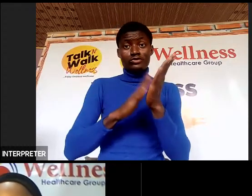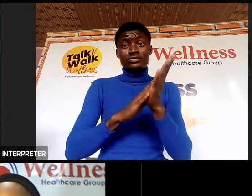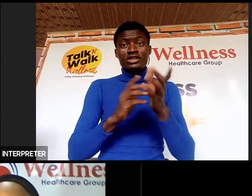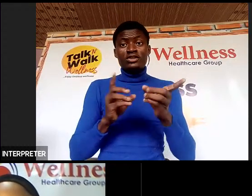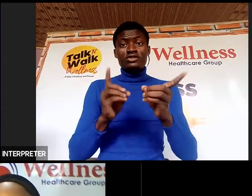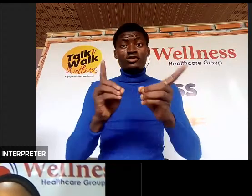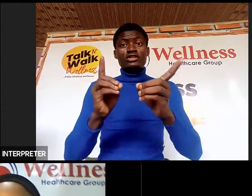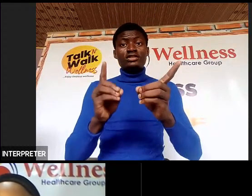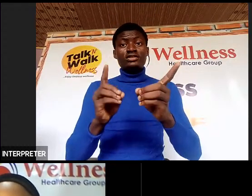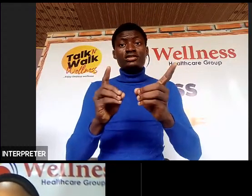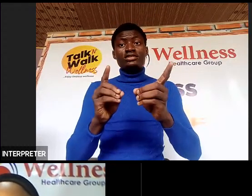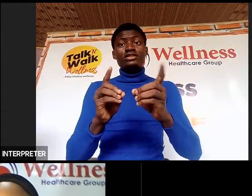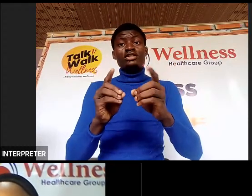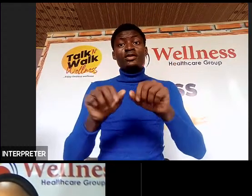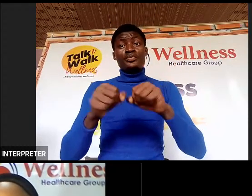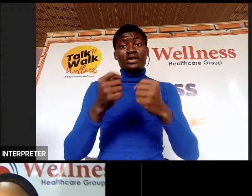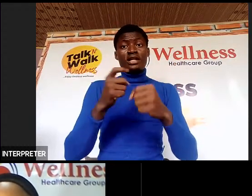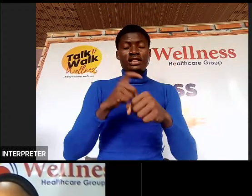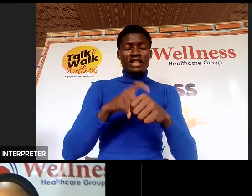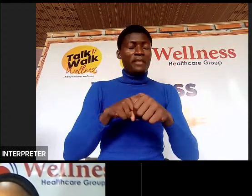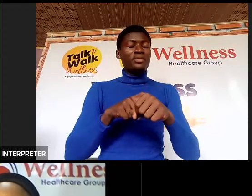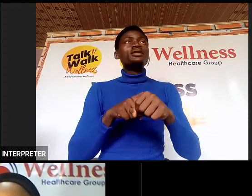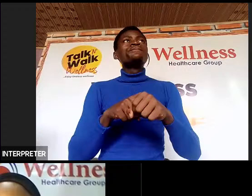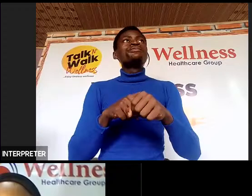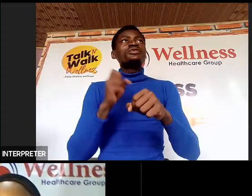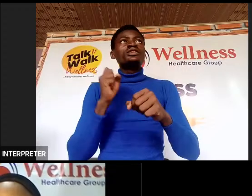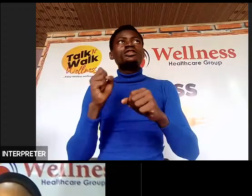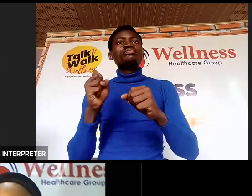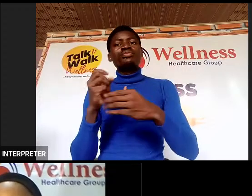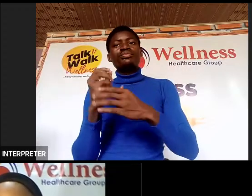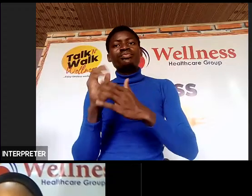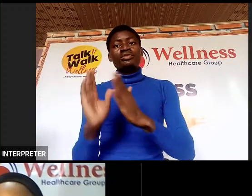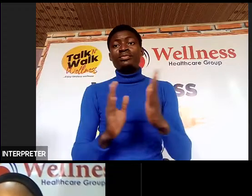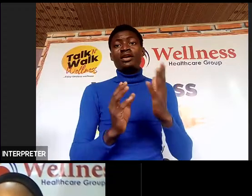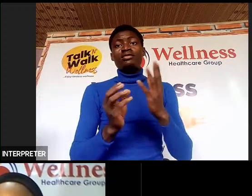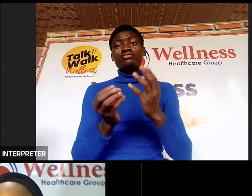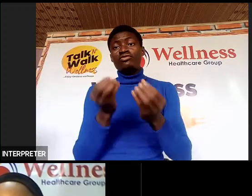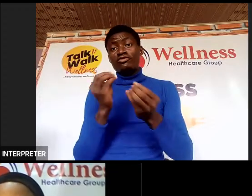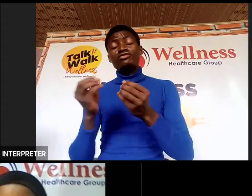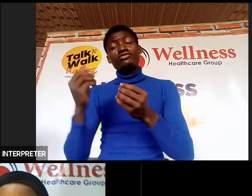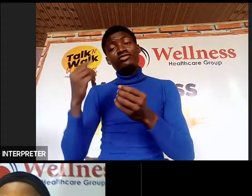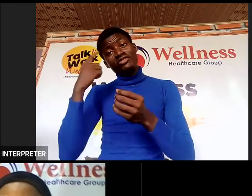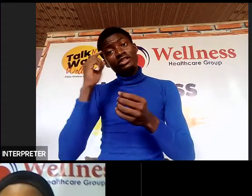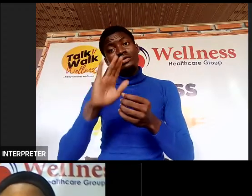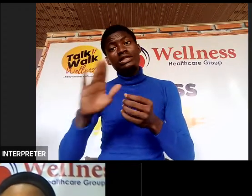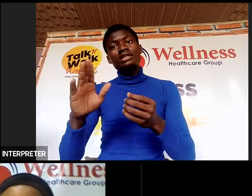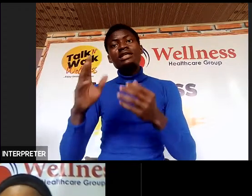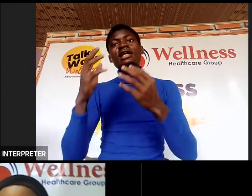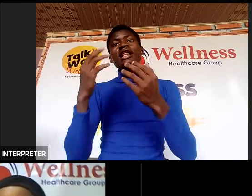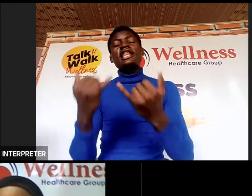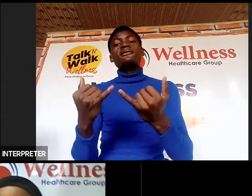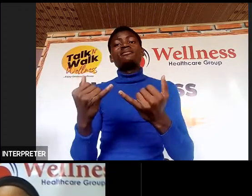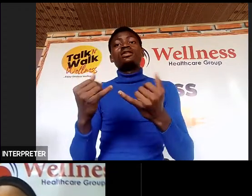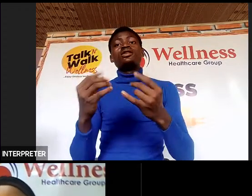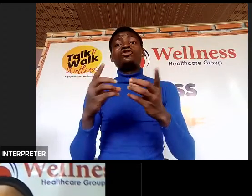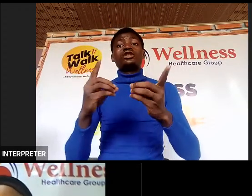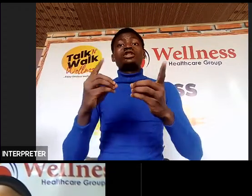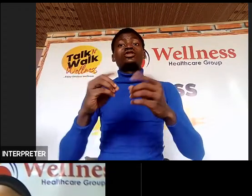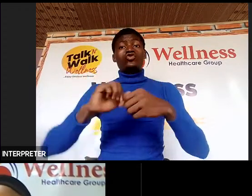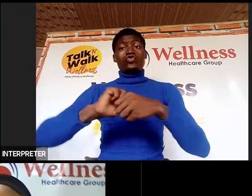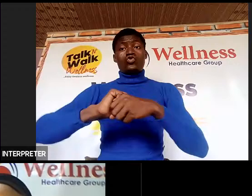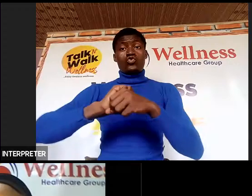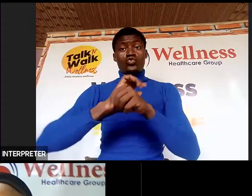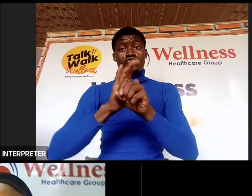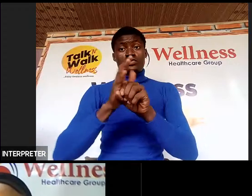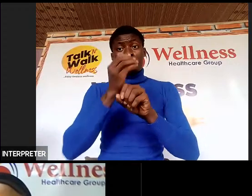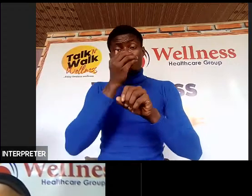school, for children, cookery club or something like that, and of course, because a lot of people she liked cooking anyway, and she knew how to